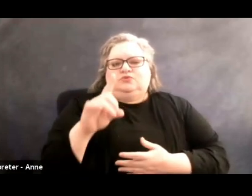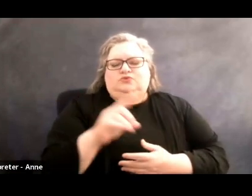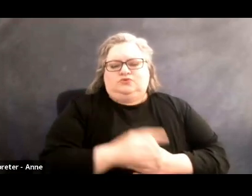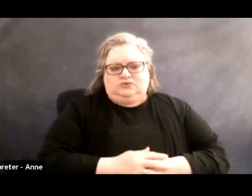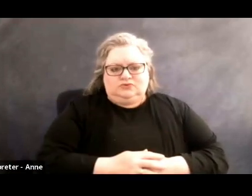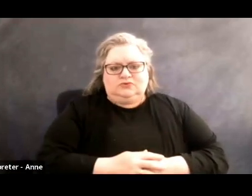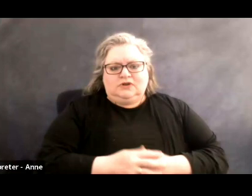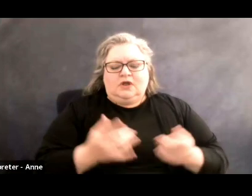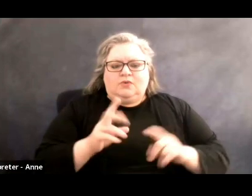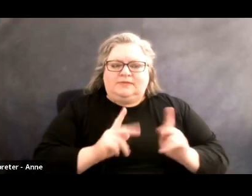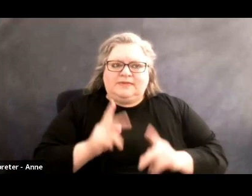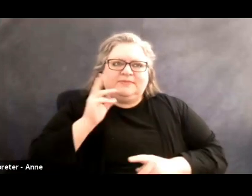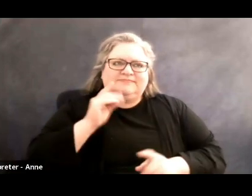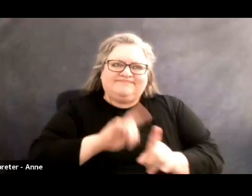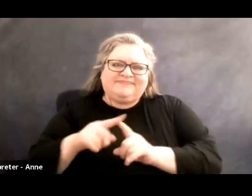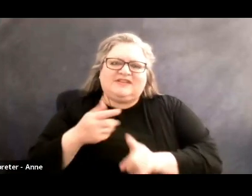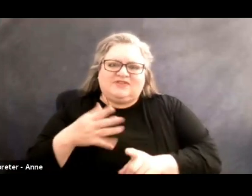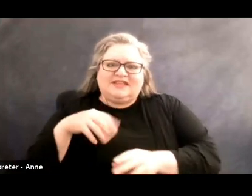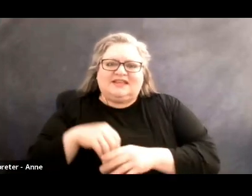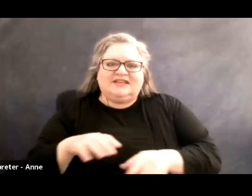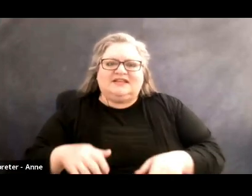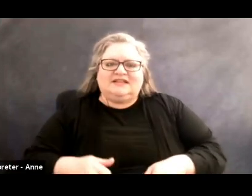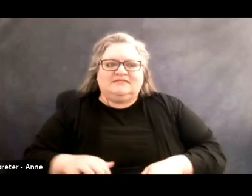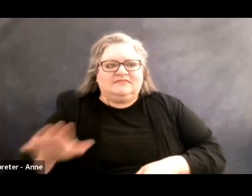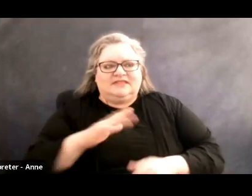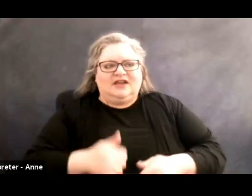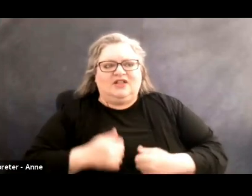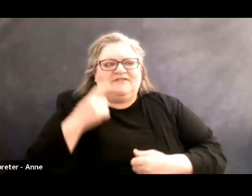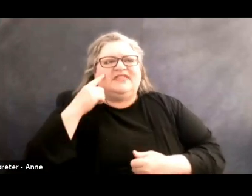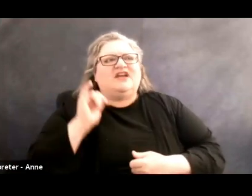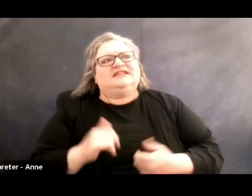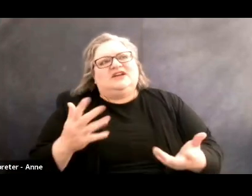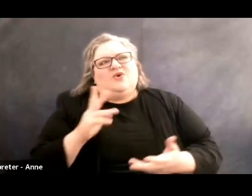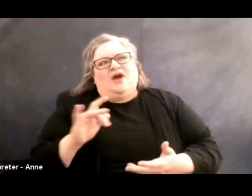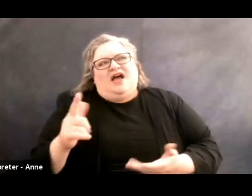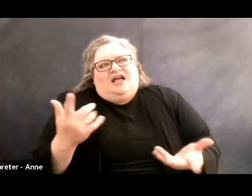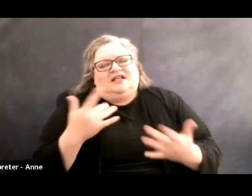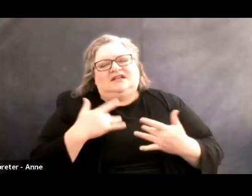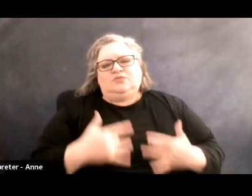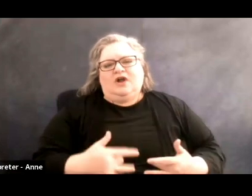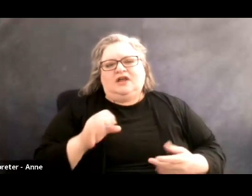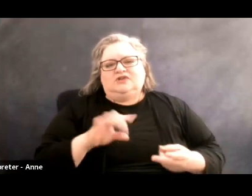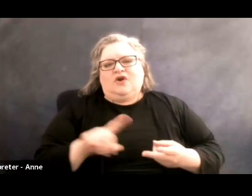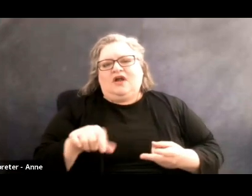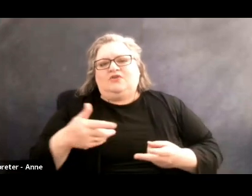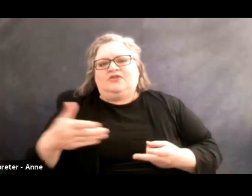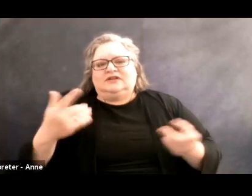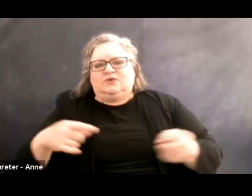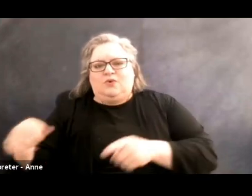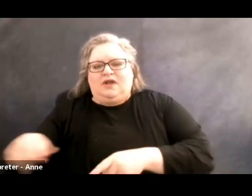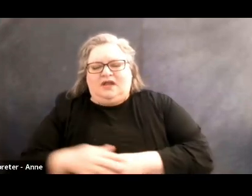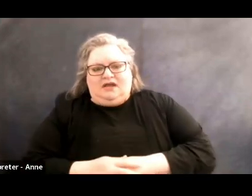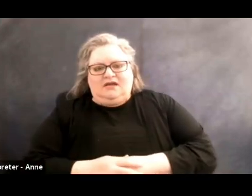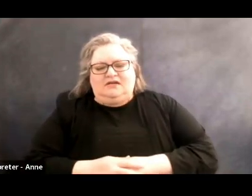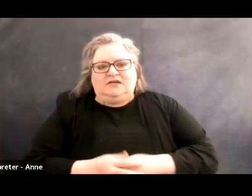And when people go through different things in their life, they might think, oh, well, they're depressed or other things are going on,